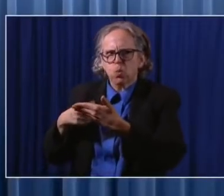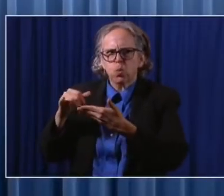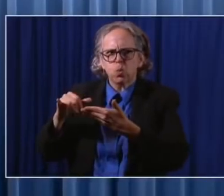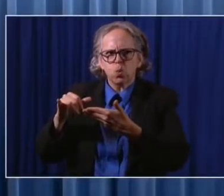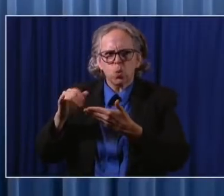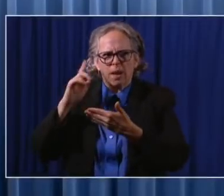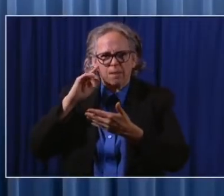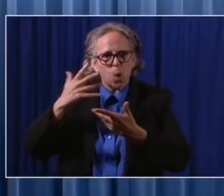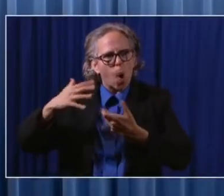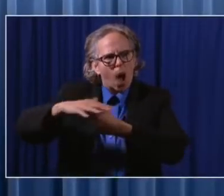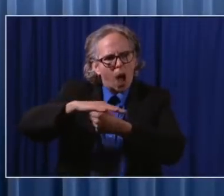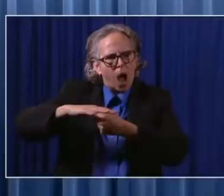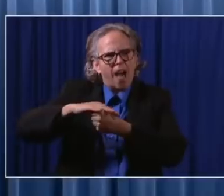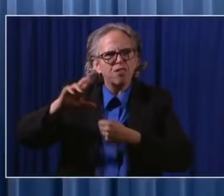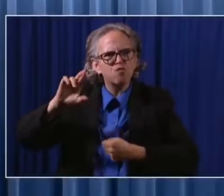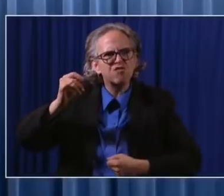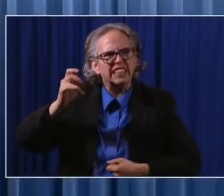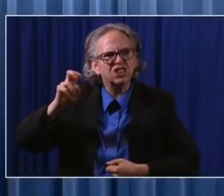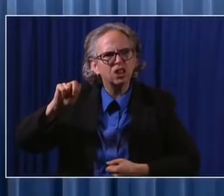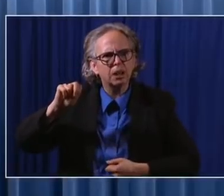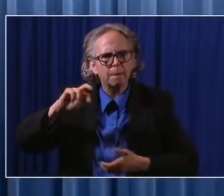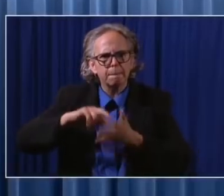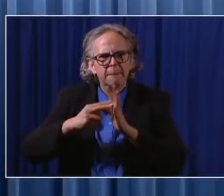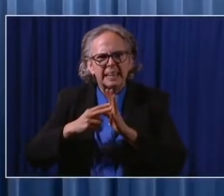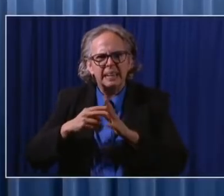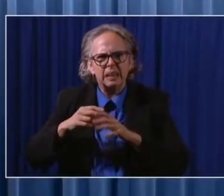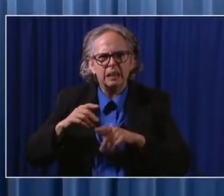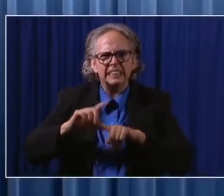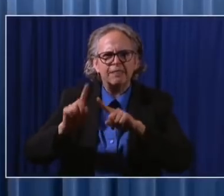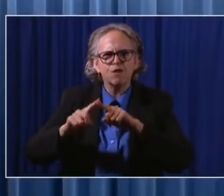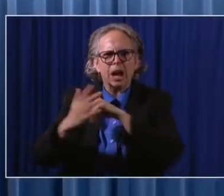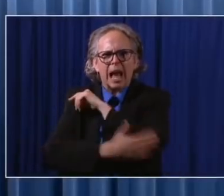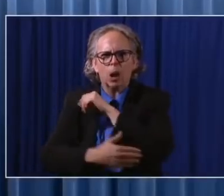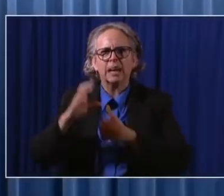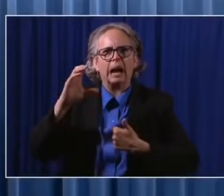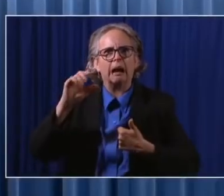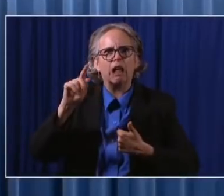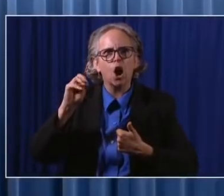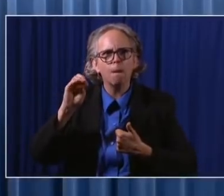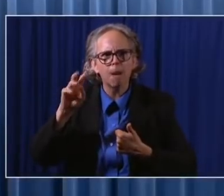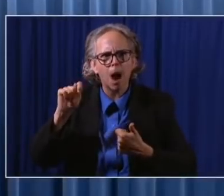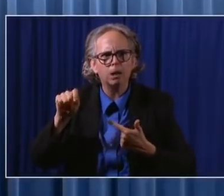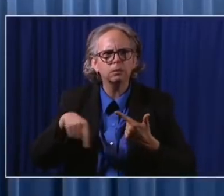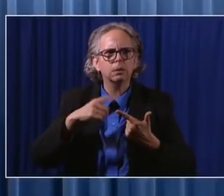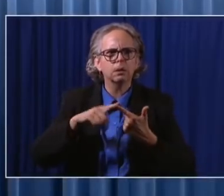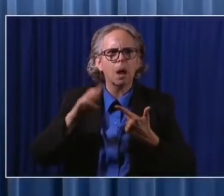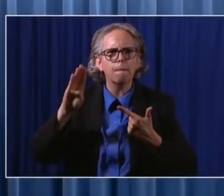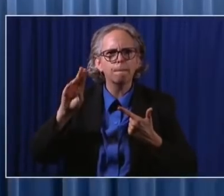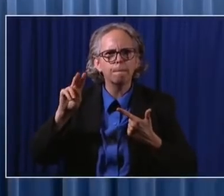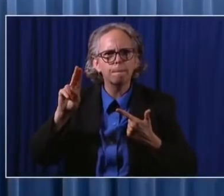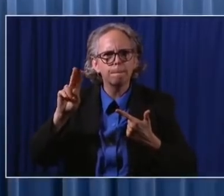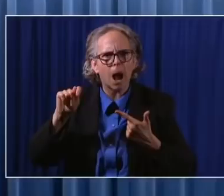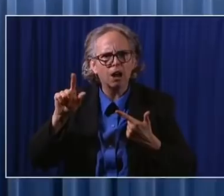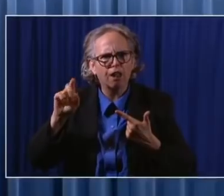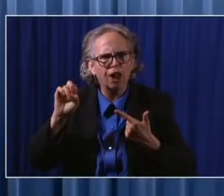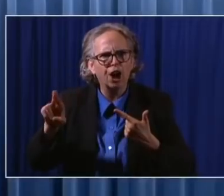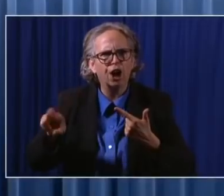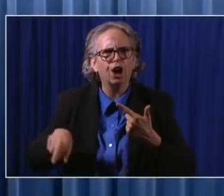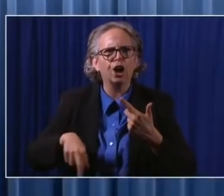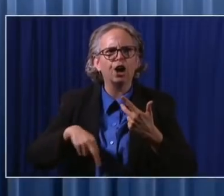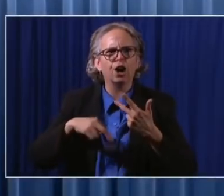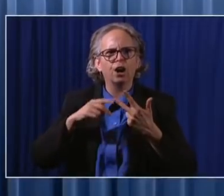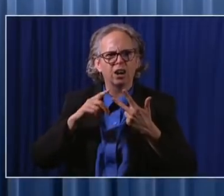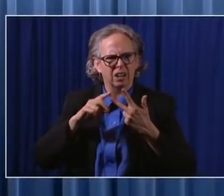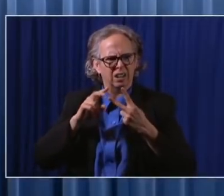for Claremont County as well as Butler County. That's the only indicator that is regional because that's how people